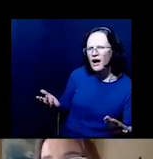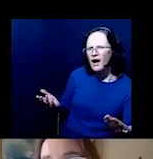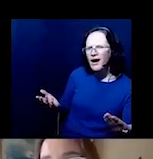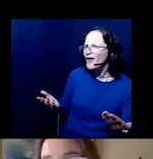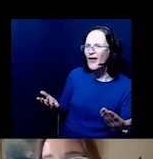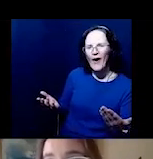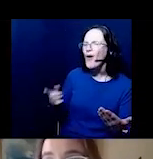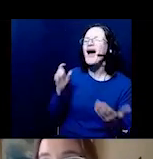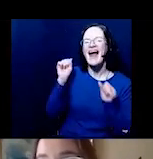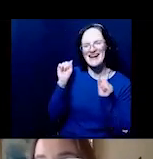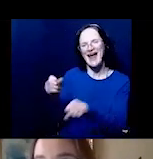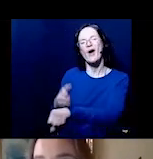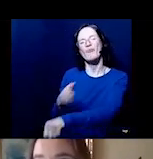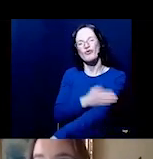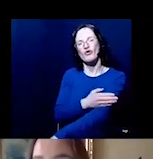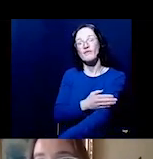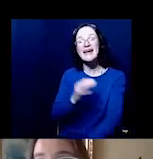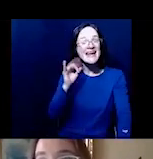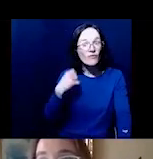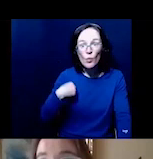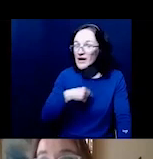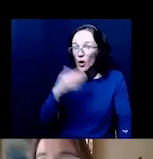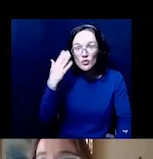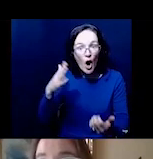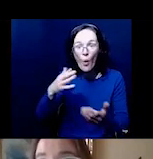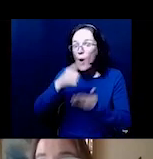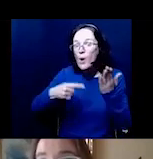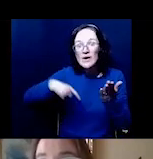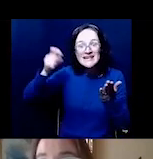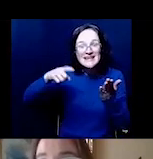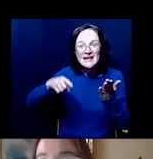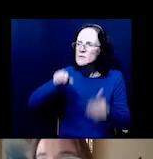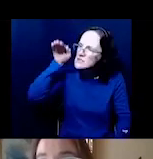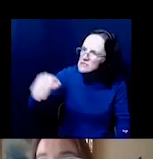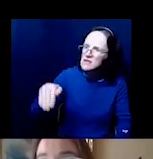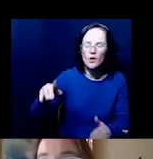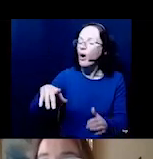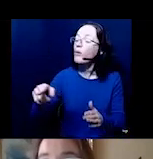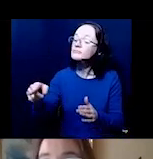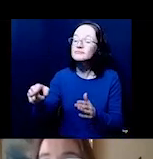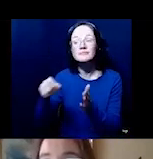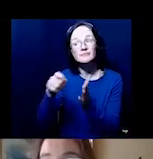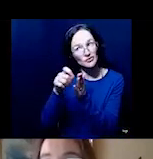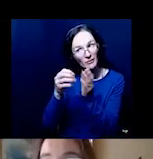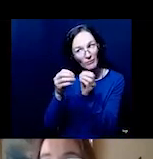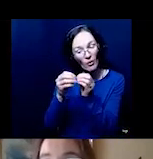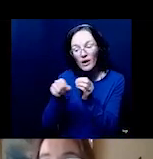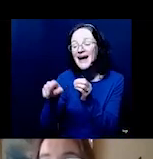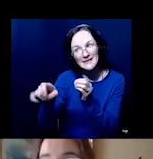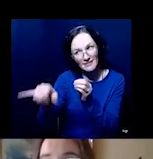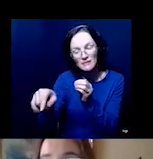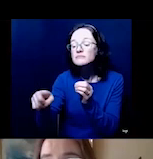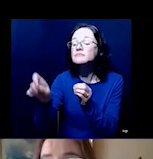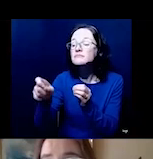could really need some help from the community. And it's really sad because I spent 4 years